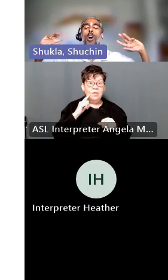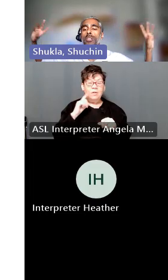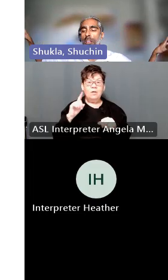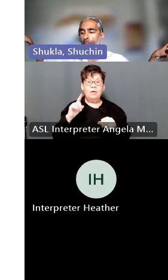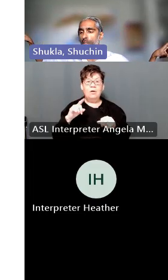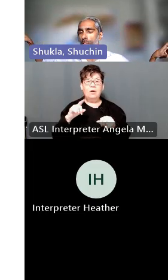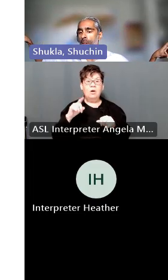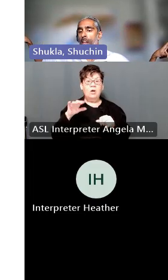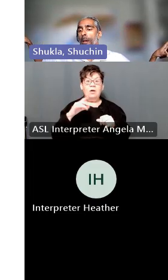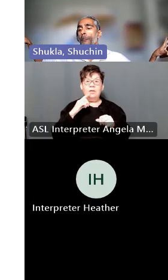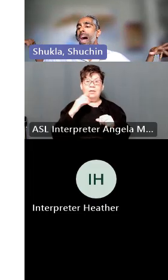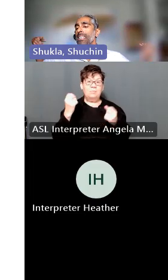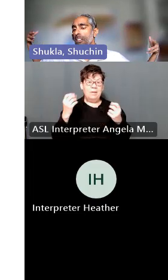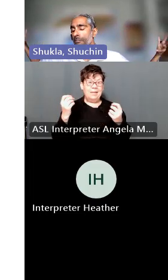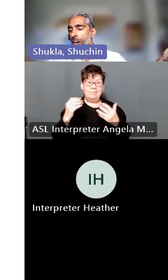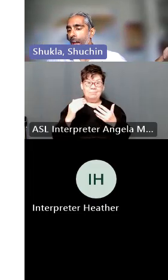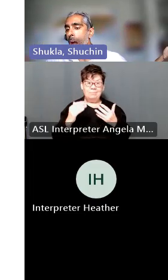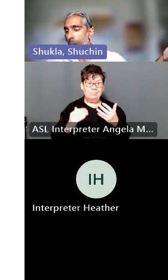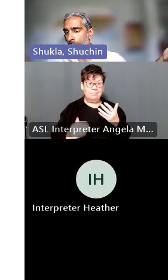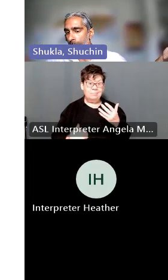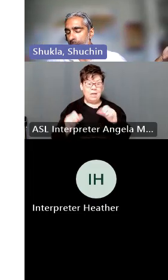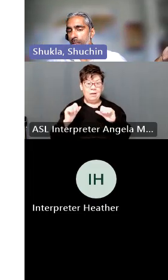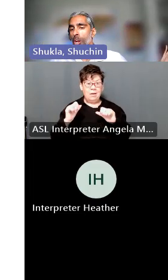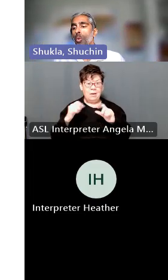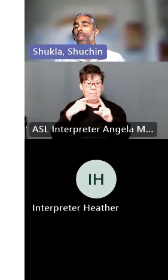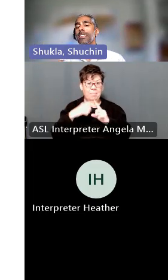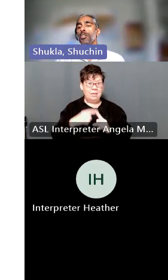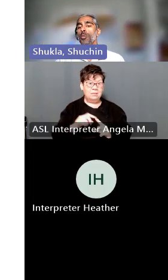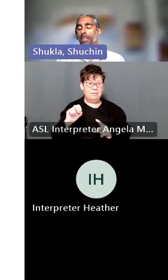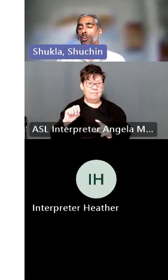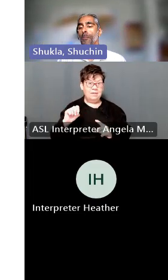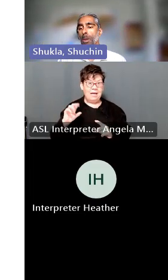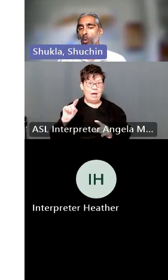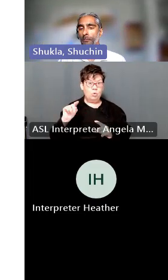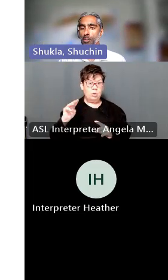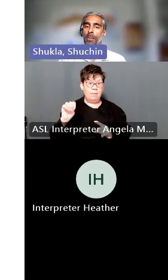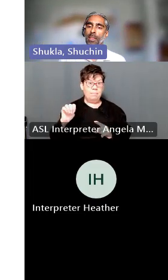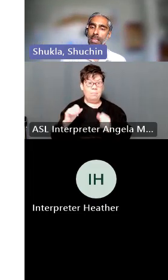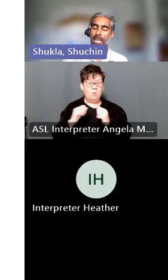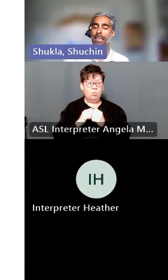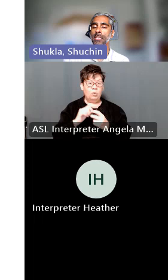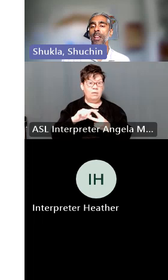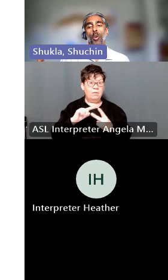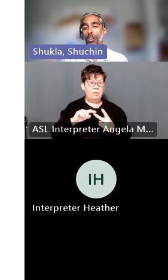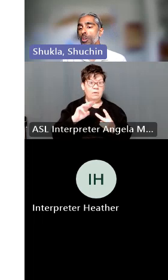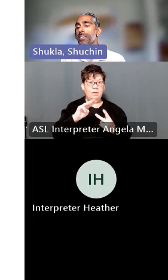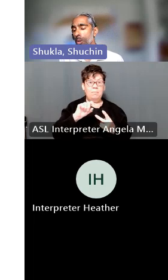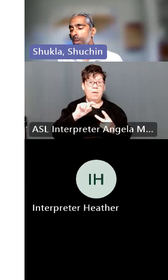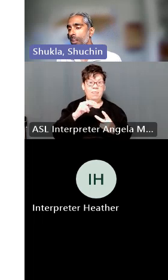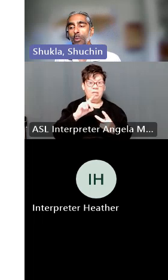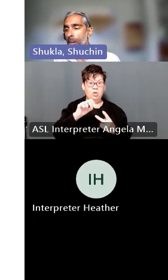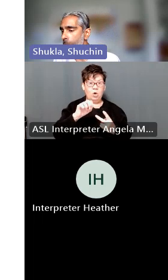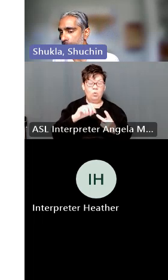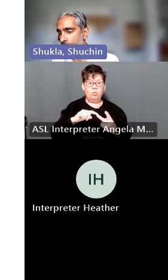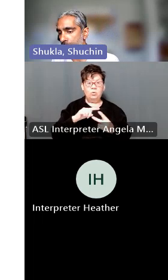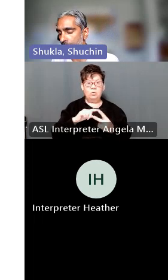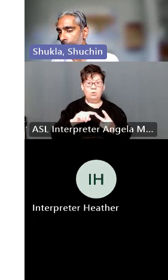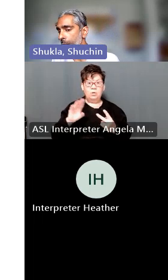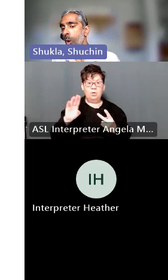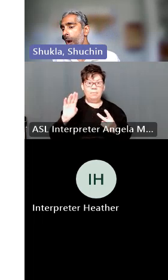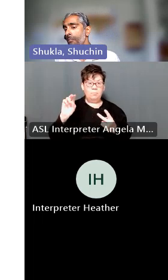about, there's a host of other positive outcomes related to methadone and buprenorphine treatment. In this case, reduces the risk